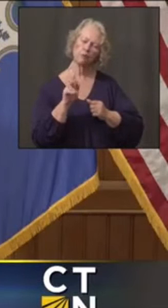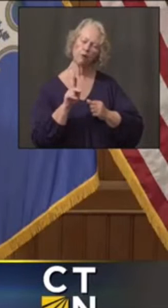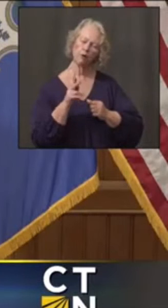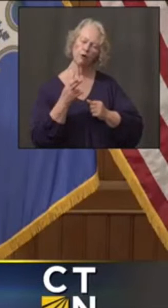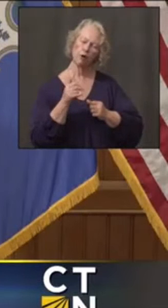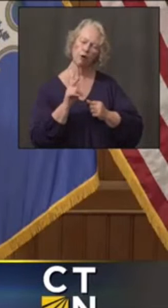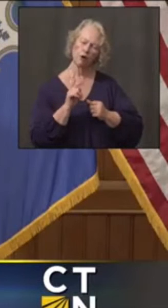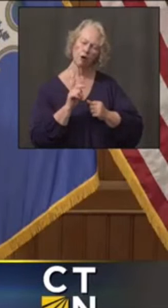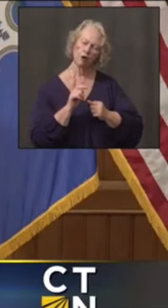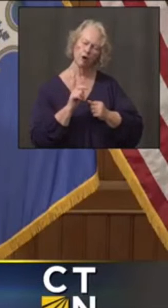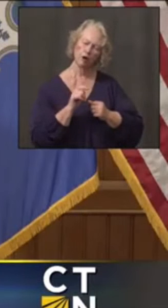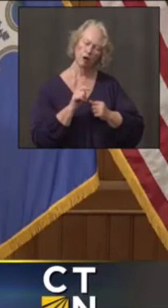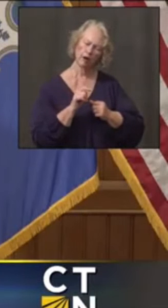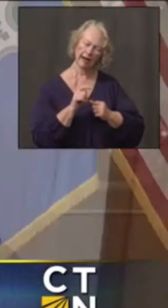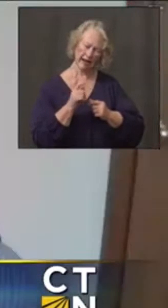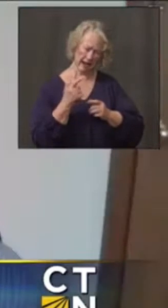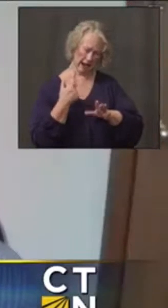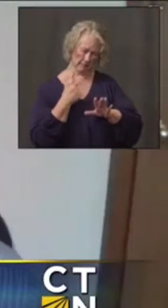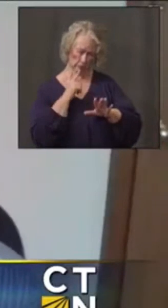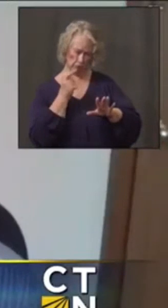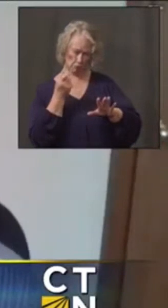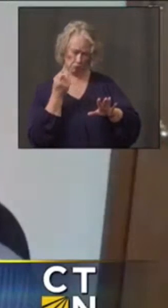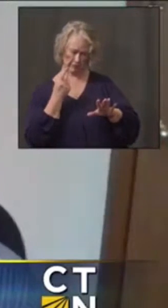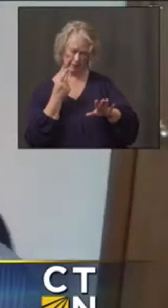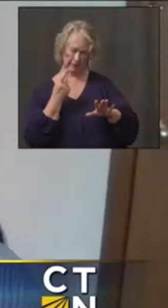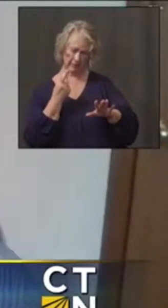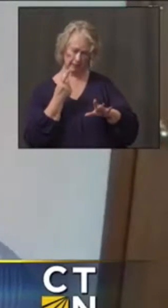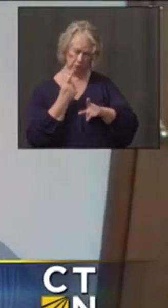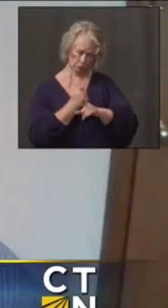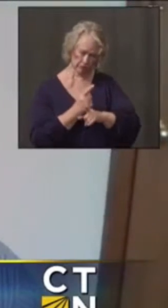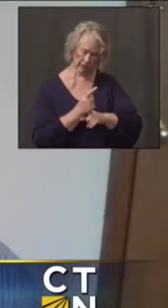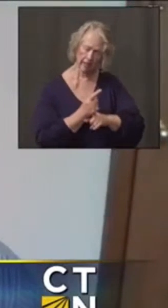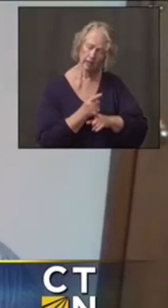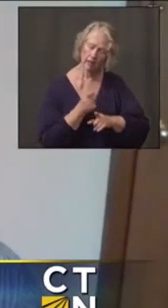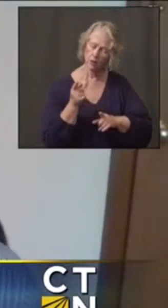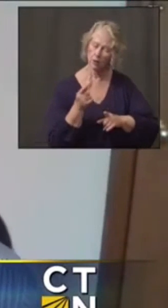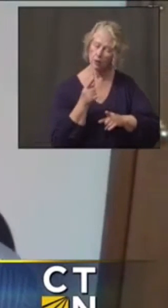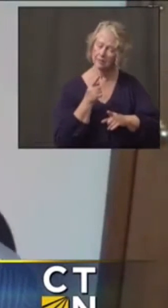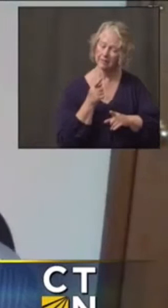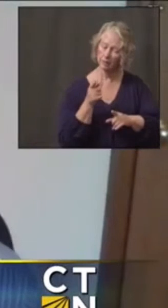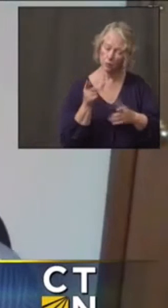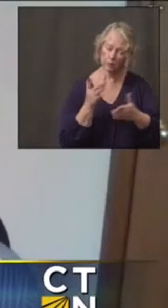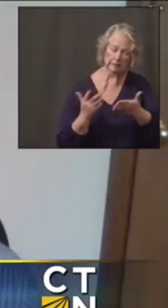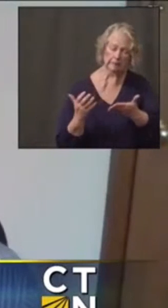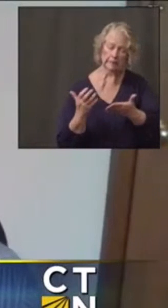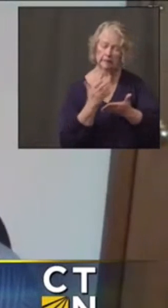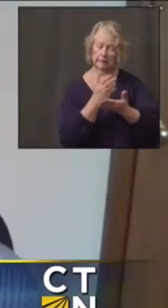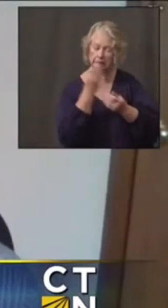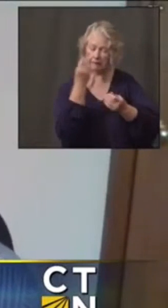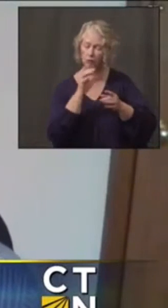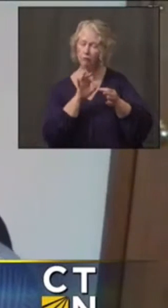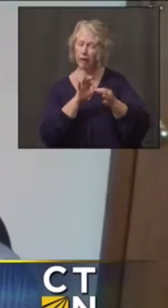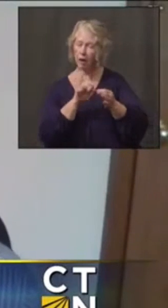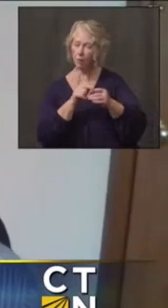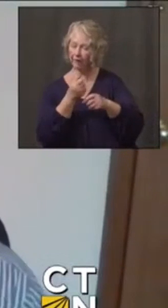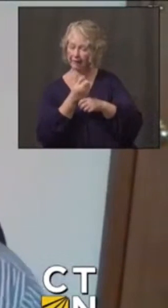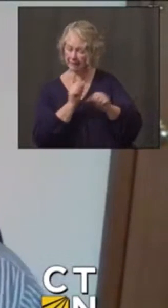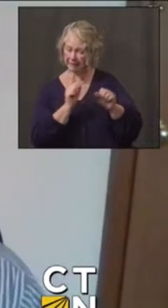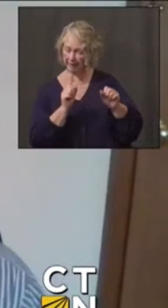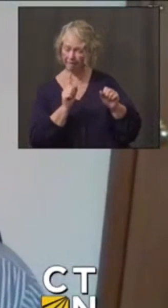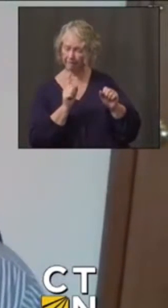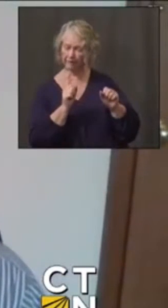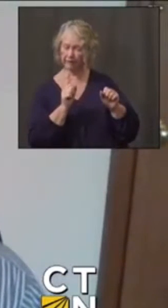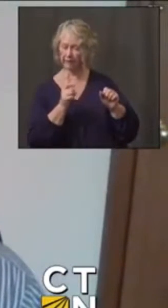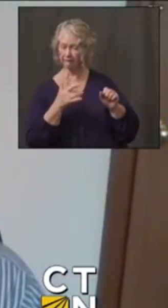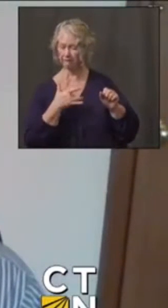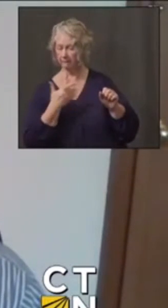I'm understanding this correctly. After you complete the safety data collection, you'd be seeking sometime around the end of